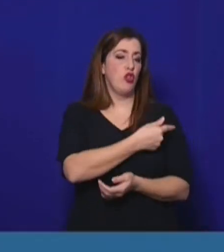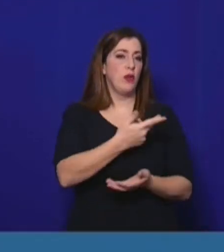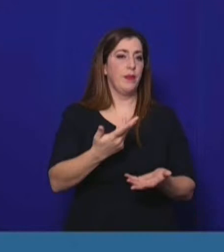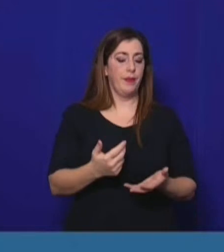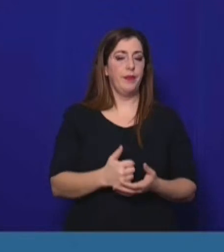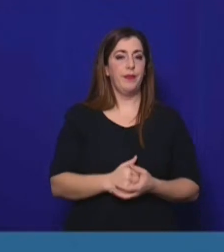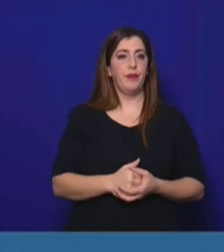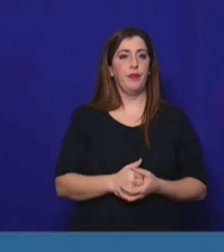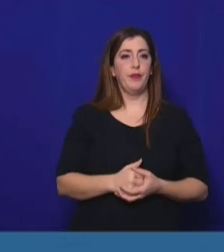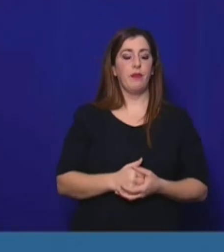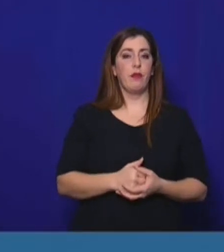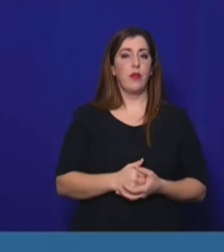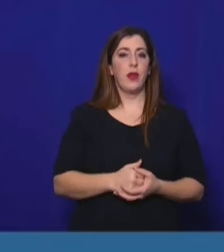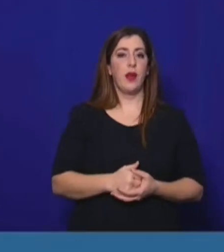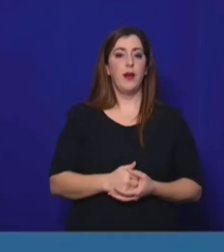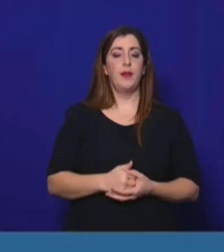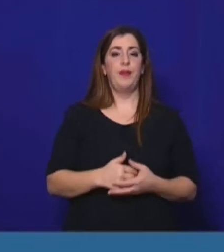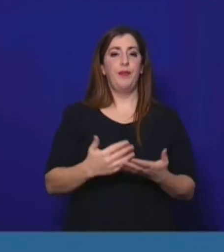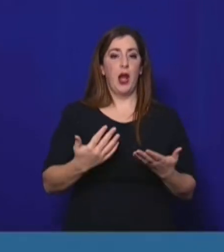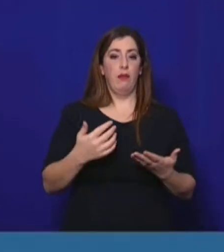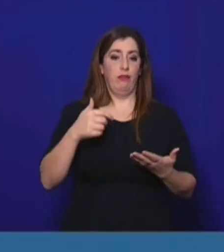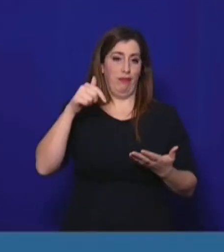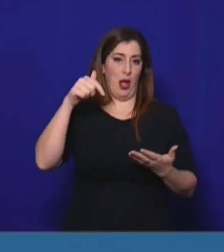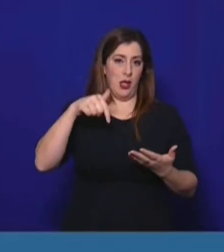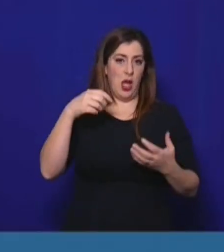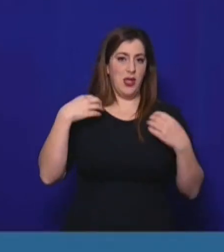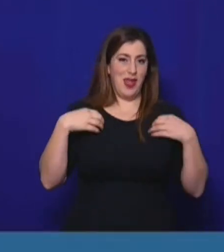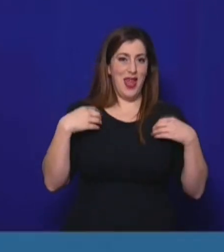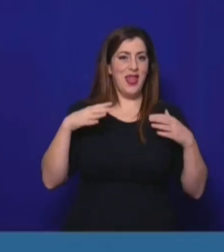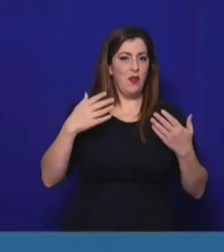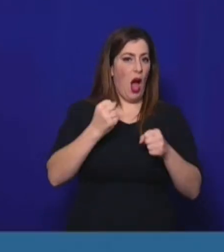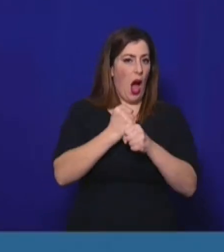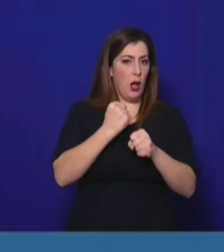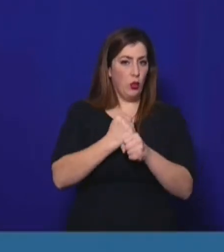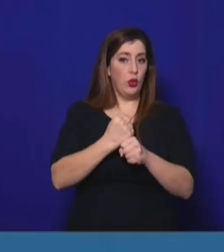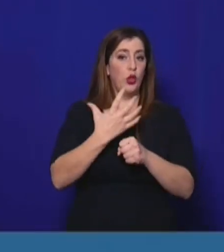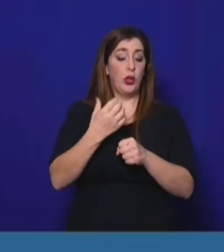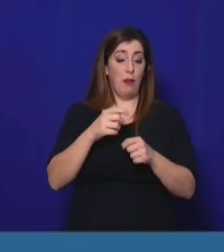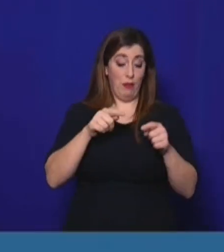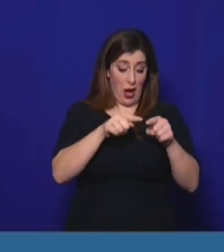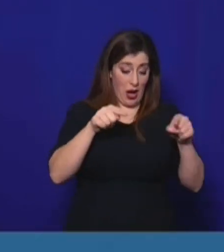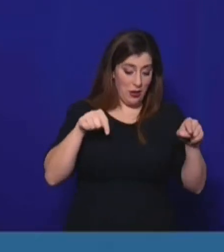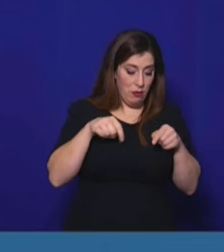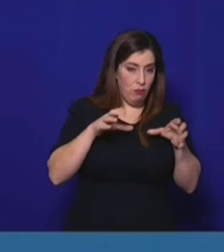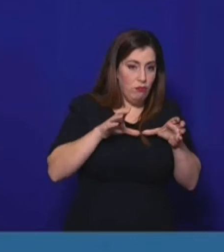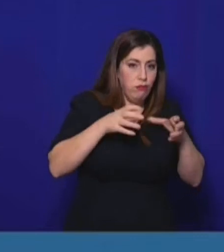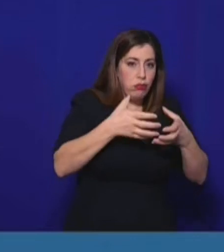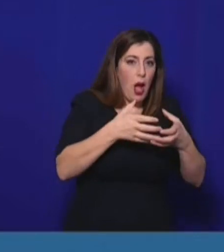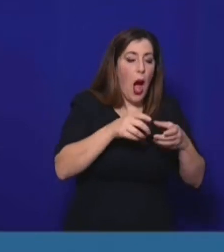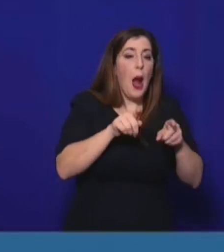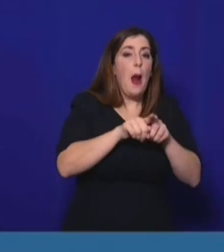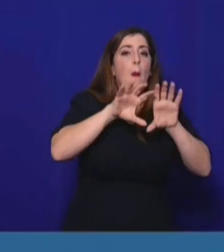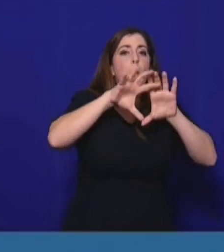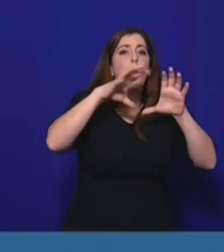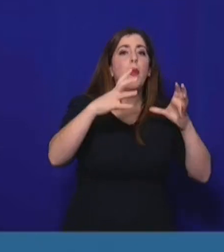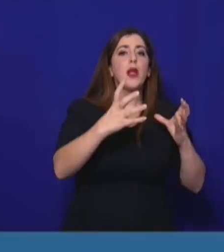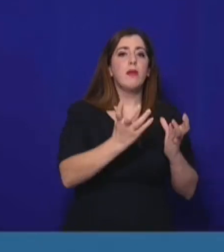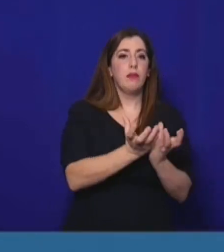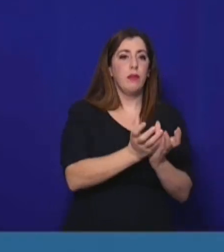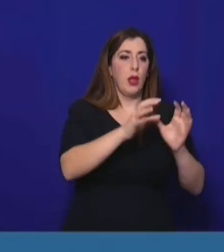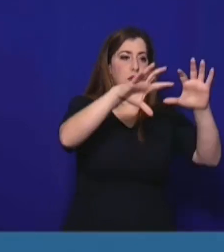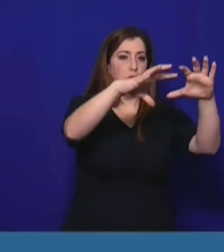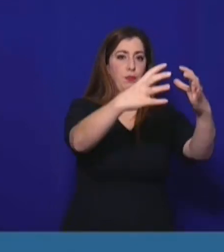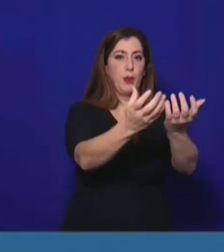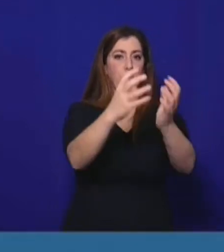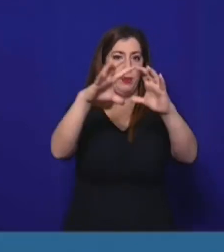inti għandek it-tfal li jżommu dejjem mal-klassi tagħhom. U aħna konna f'kuntatt ukoll mal-Ministeru tal-Edukazzjoni f'dawn